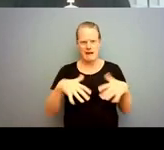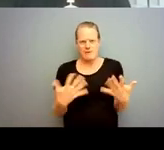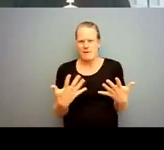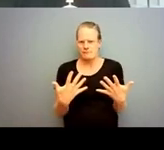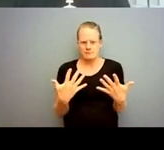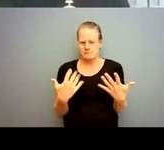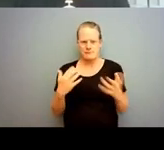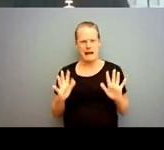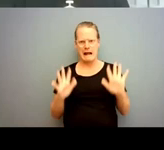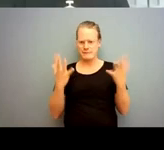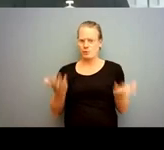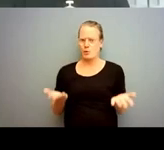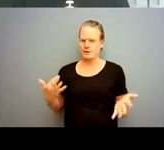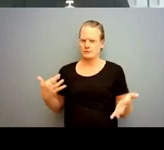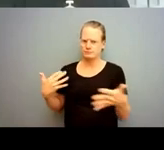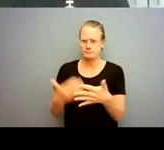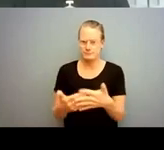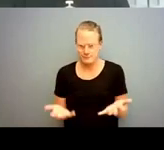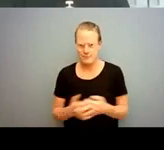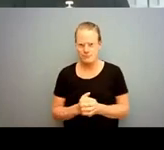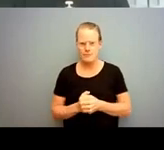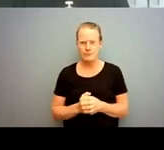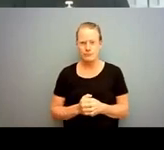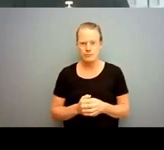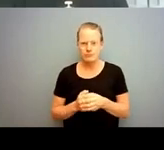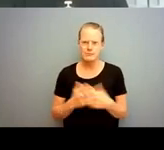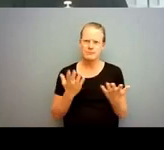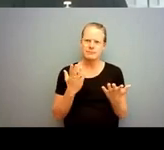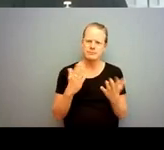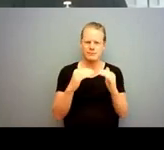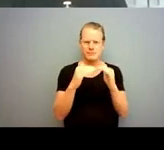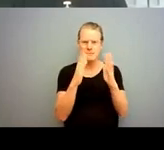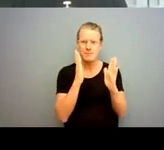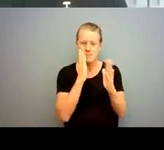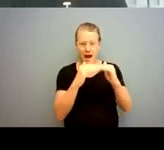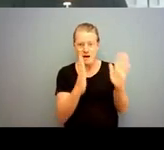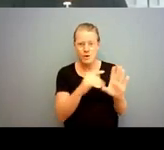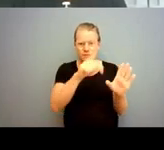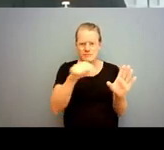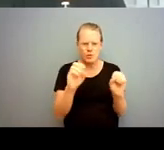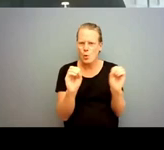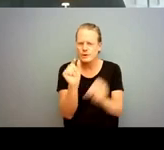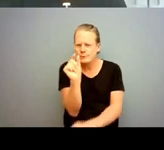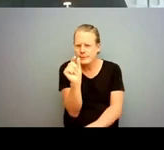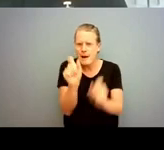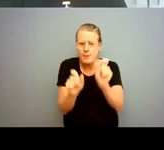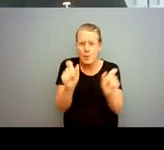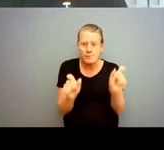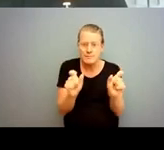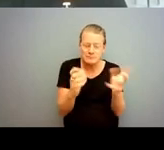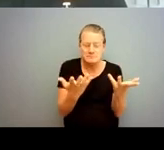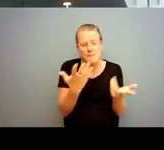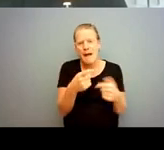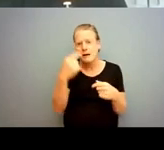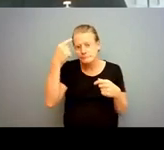dementia in a sparsely populated area can be very difficult. At the same time, providing the